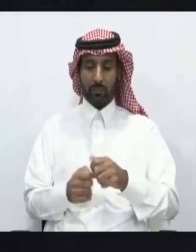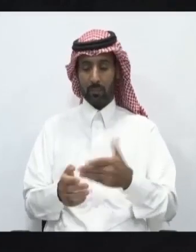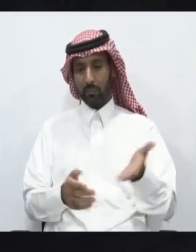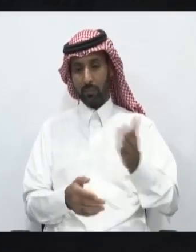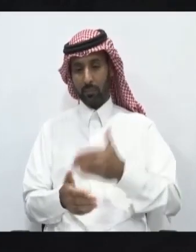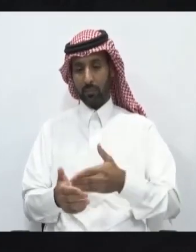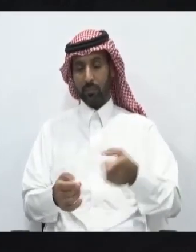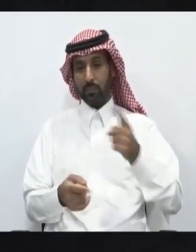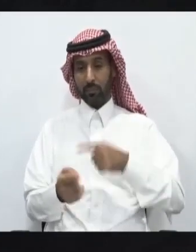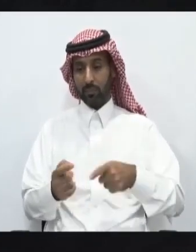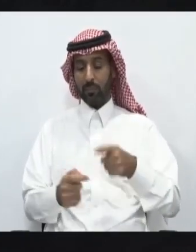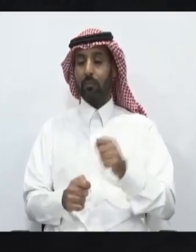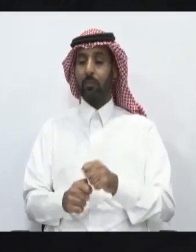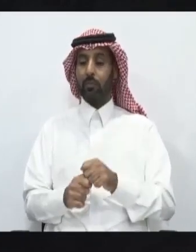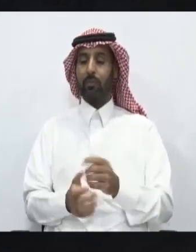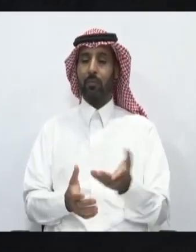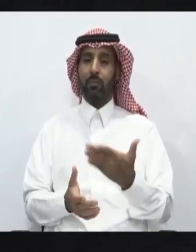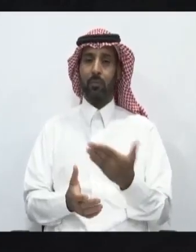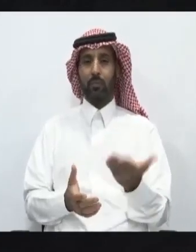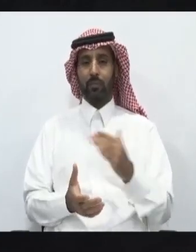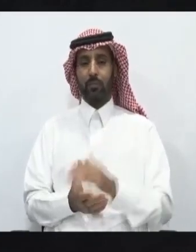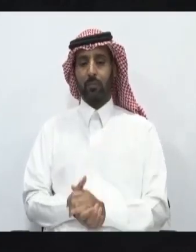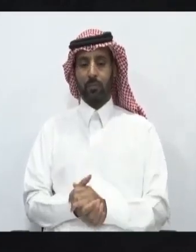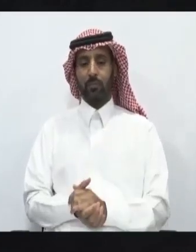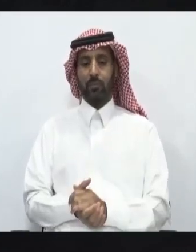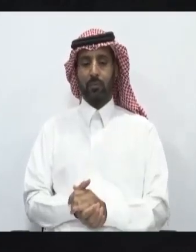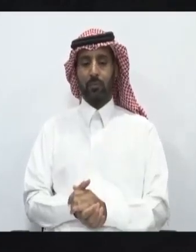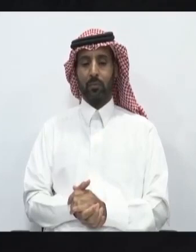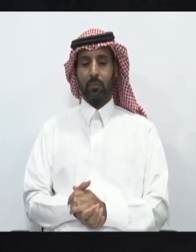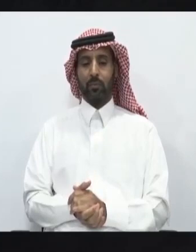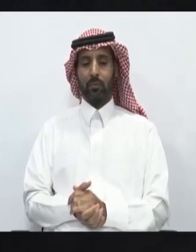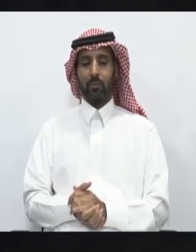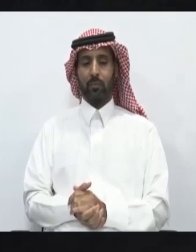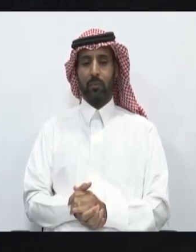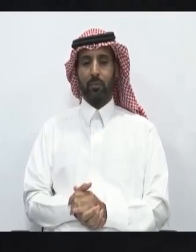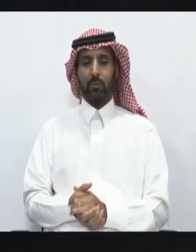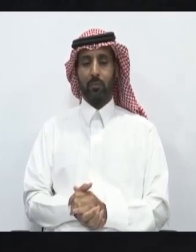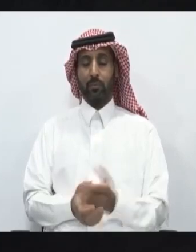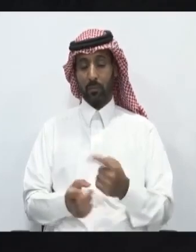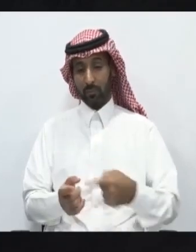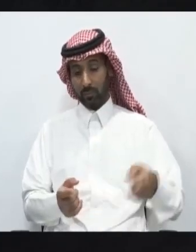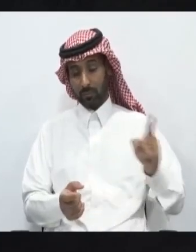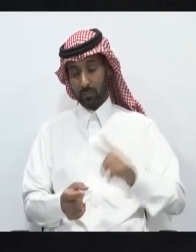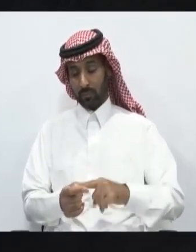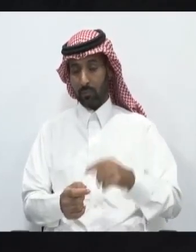the word recycle, we took it in a previous lesson. Yes, to recycle something